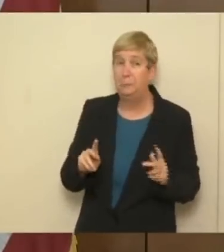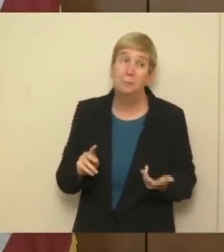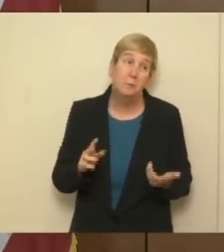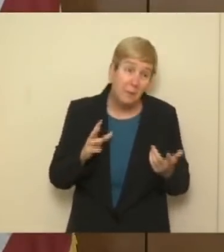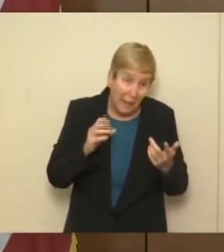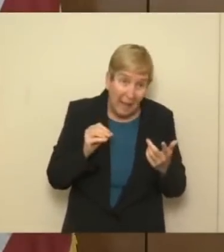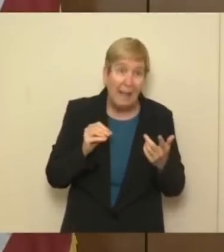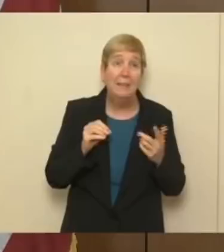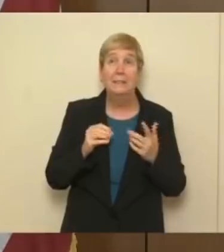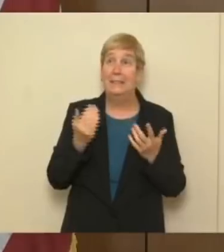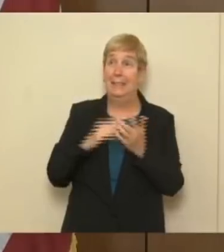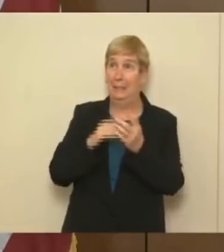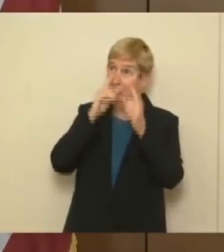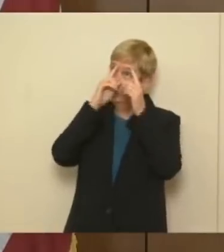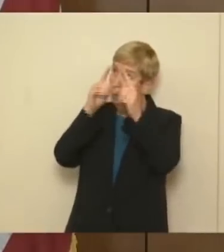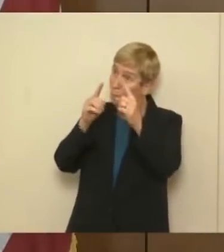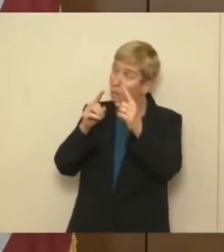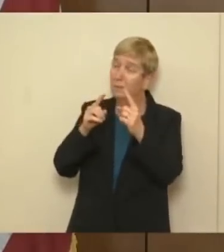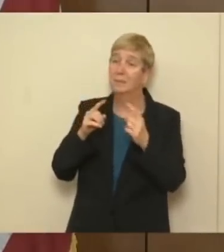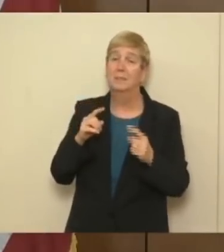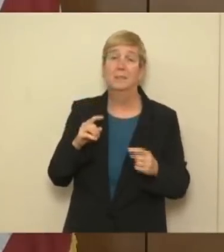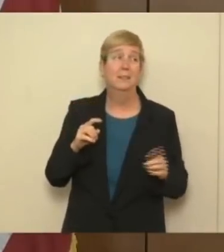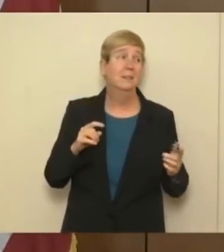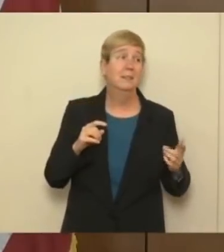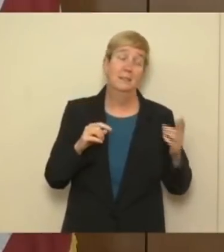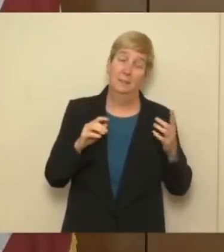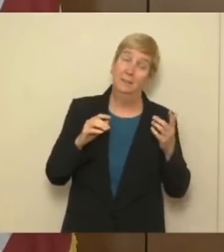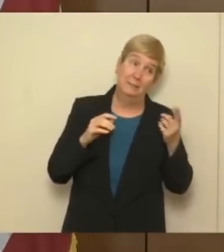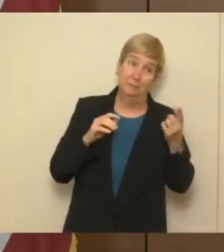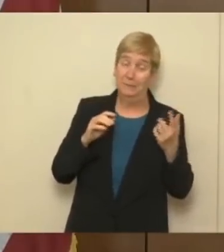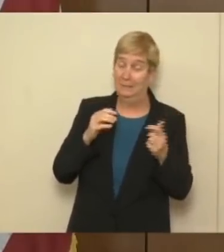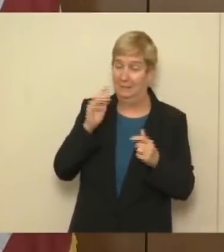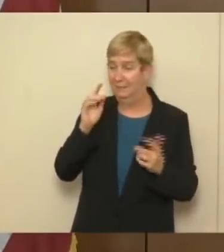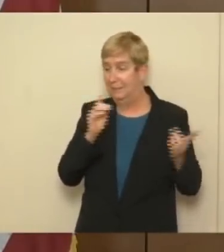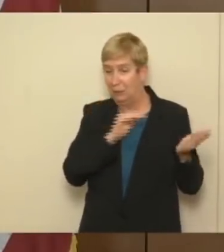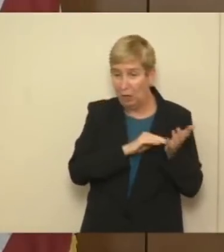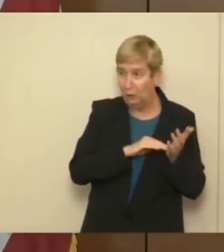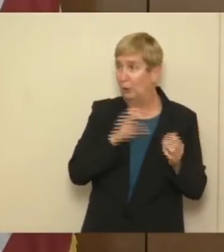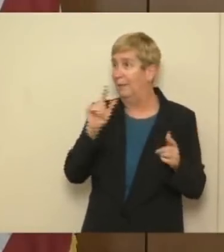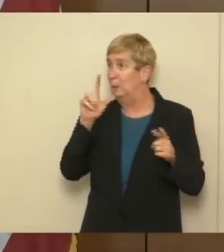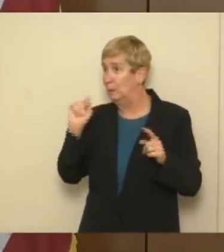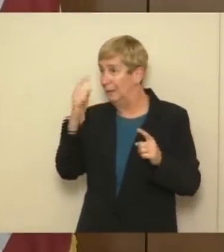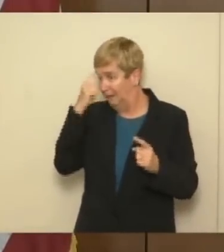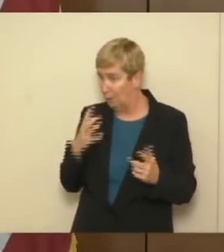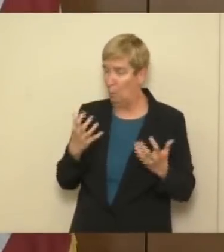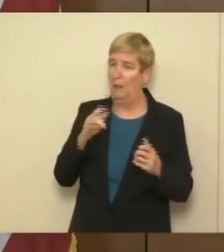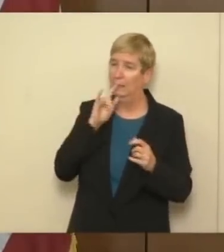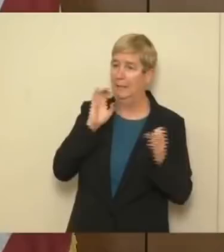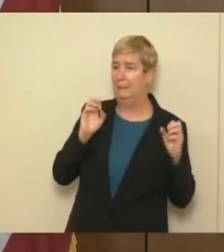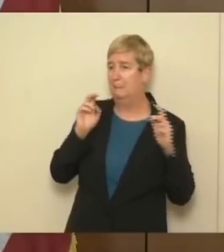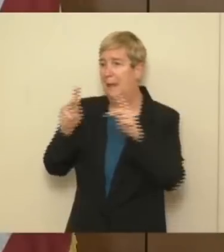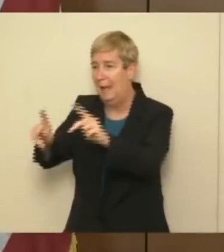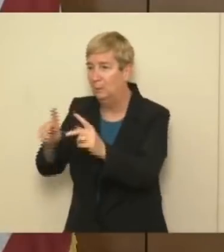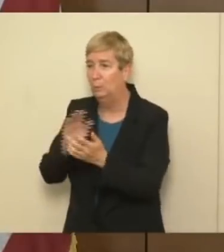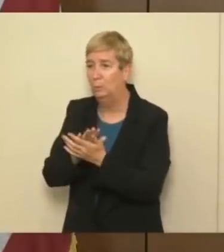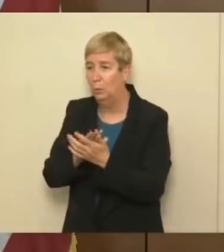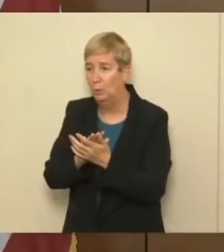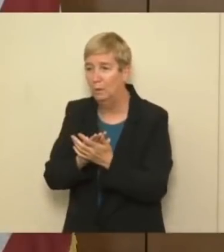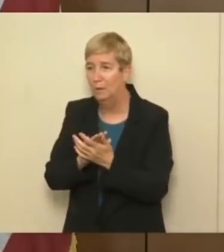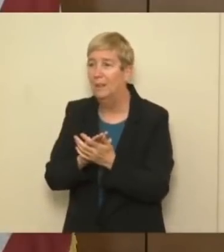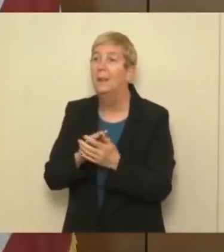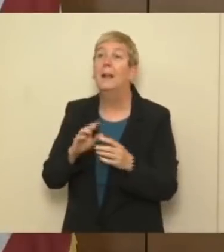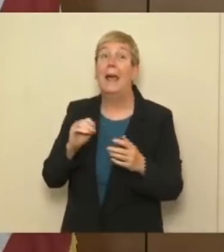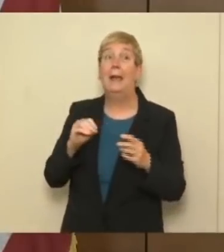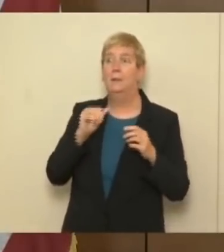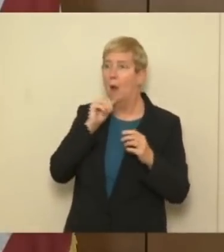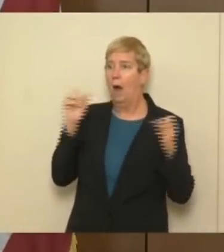kids, Dr. and Lieutenant Governor, can go back to school, and as quickly as possible can go to school outside of a hybrid